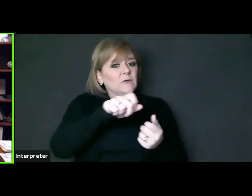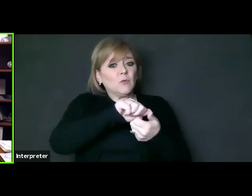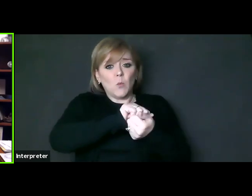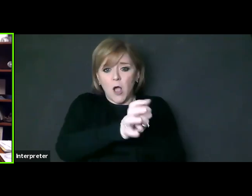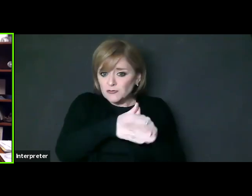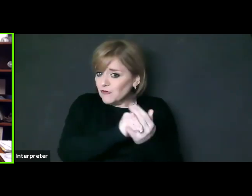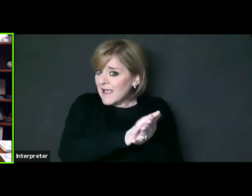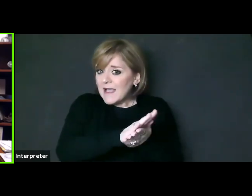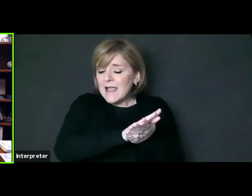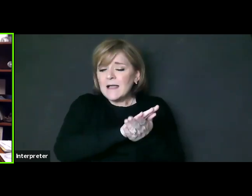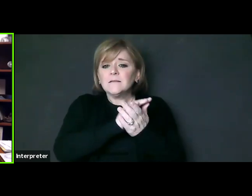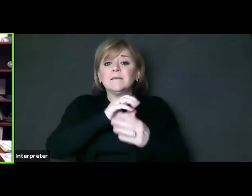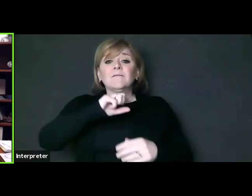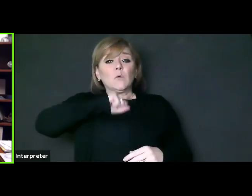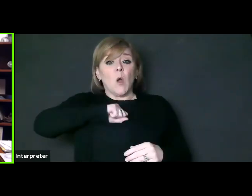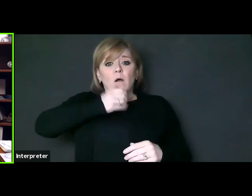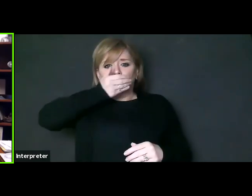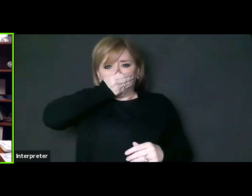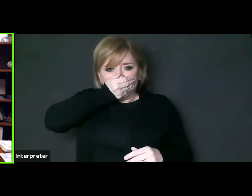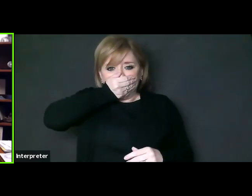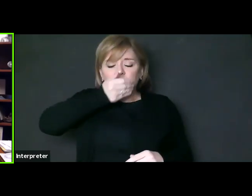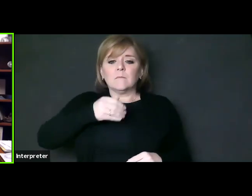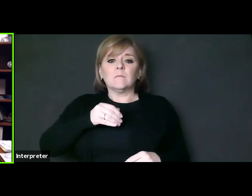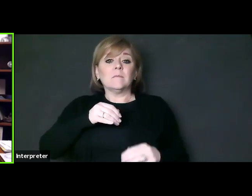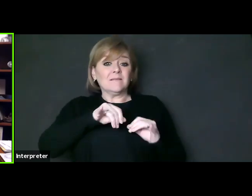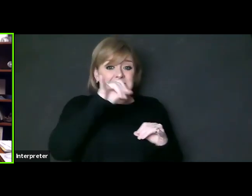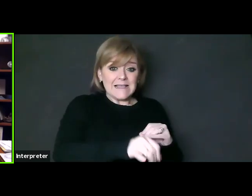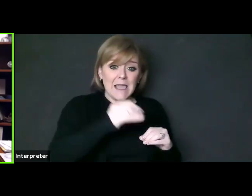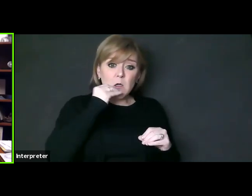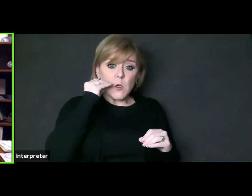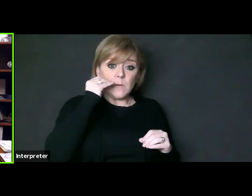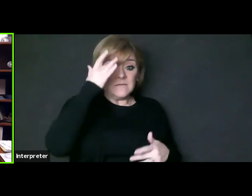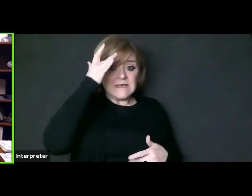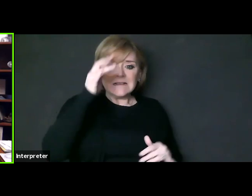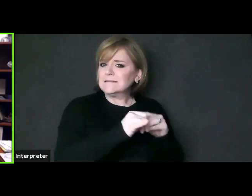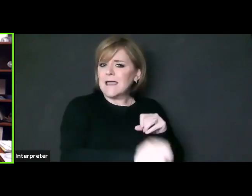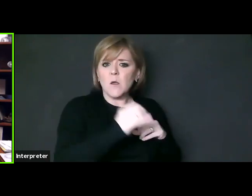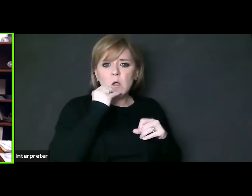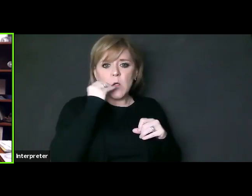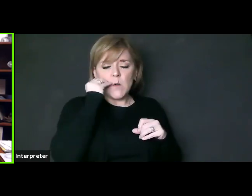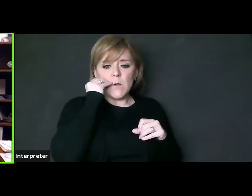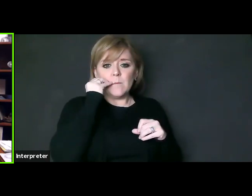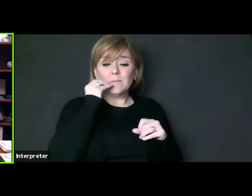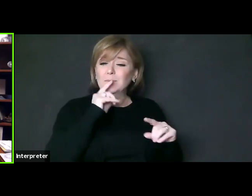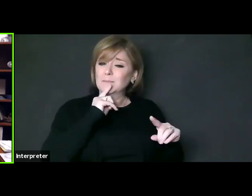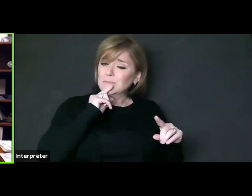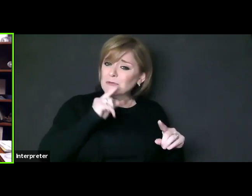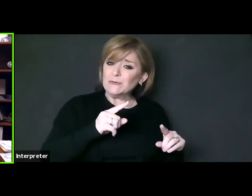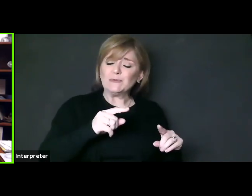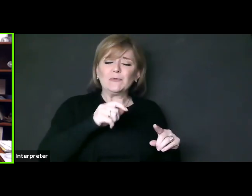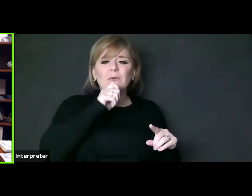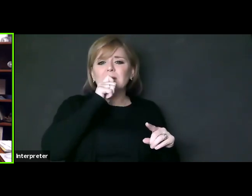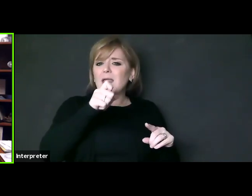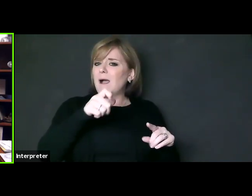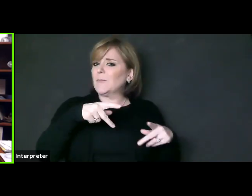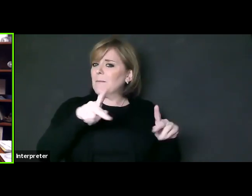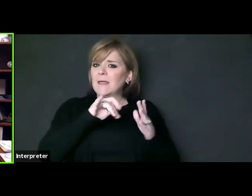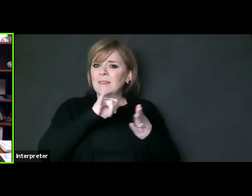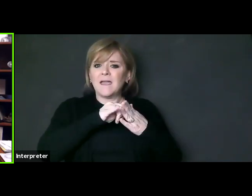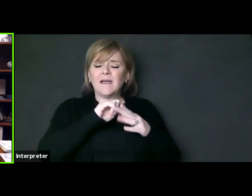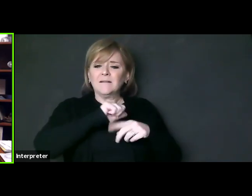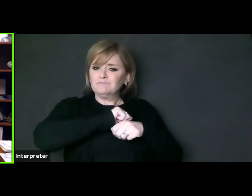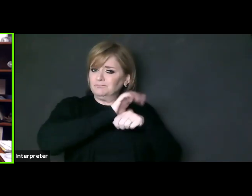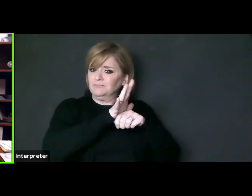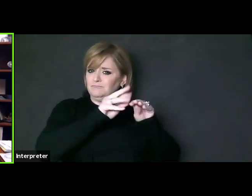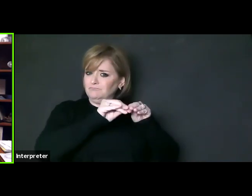cough, stay at home if you're ill, and make sure that you don't give that virus legs. Remember I said virus ain't